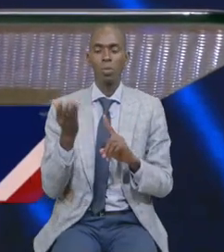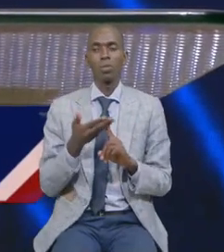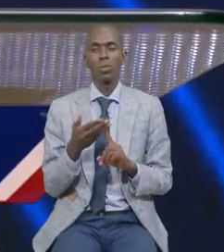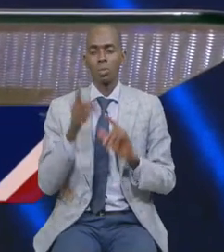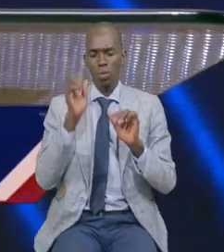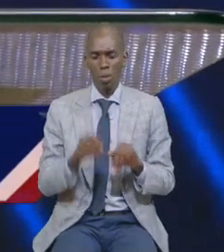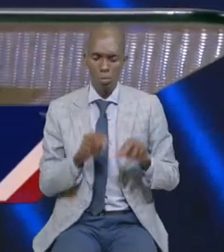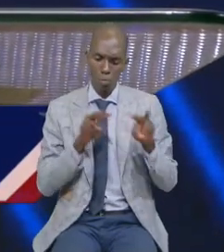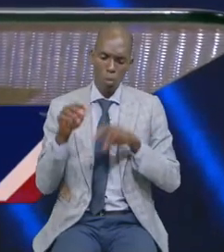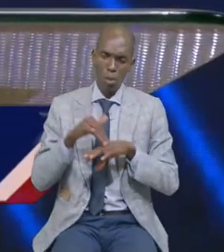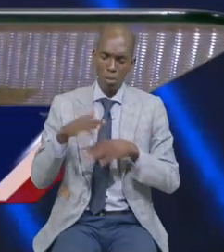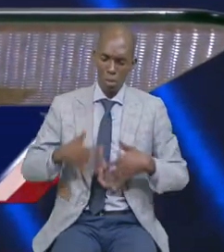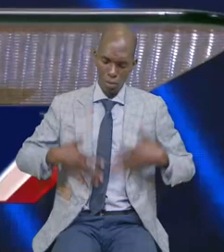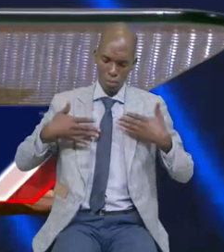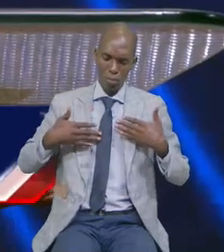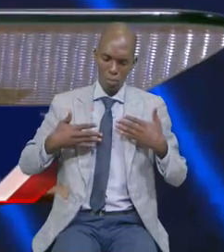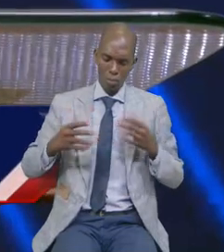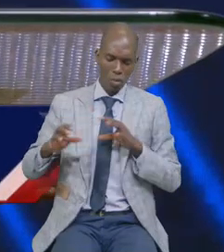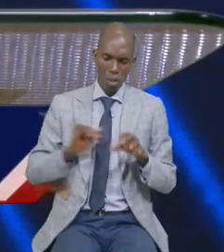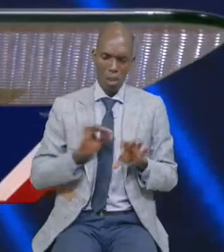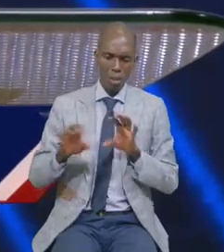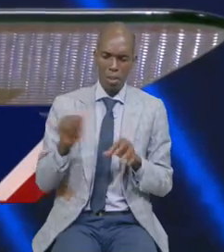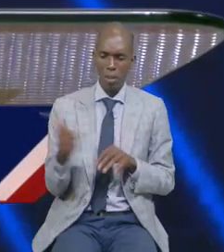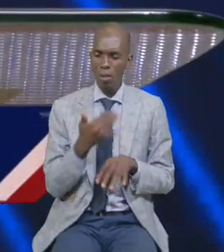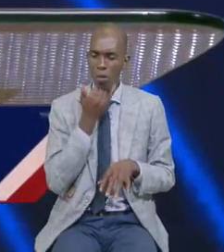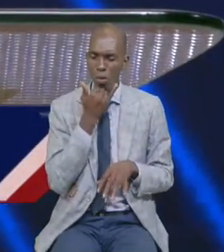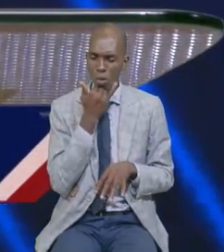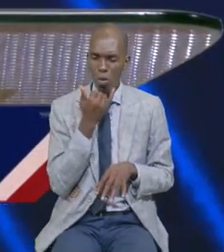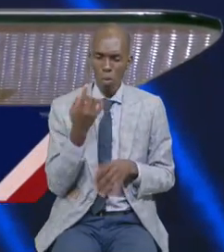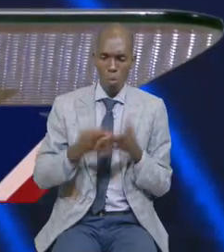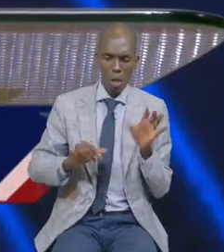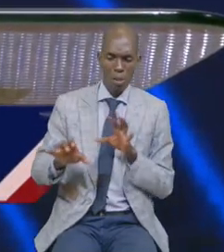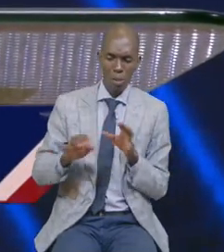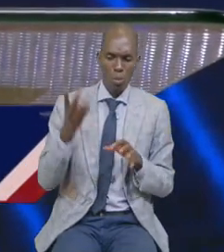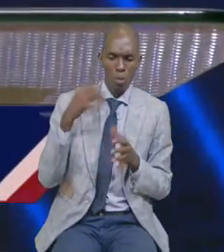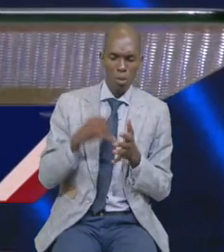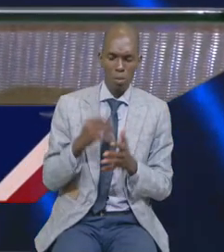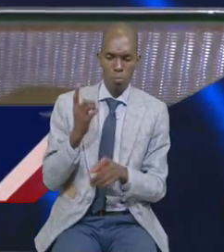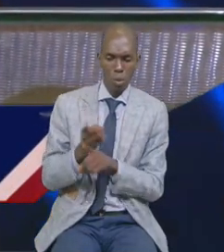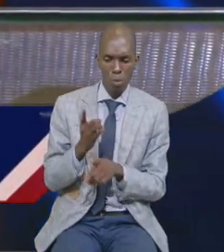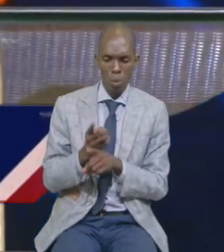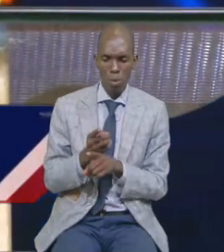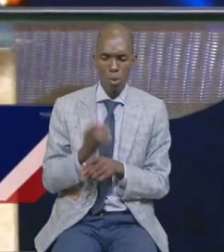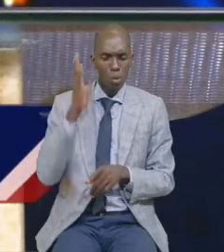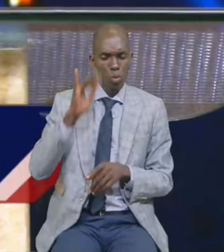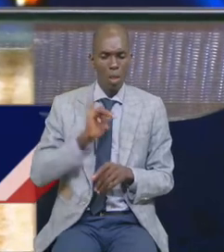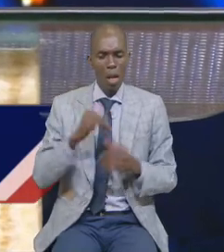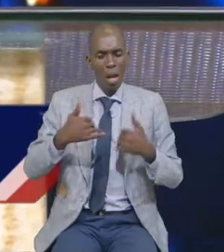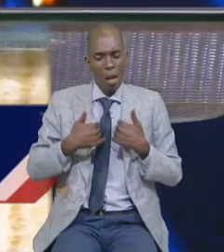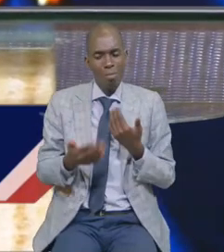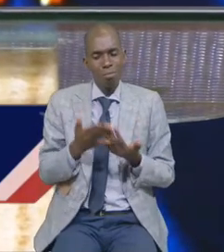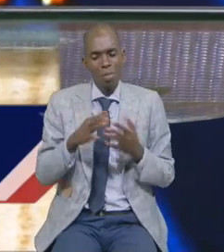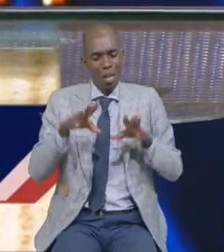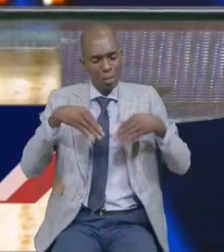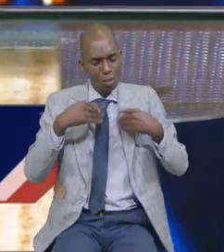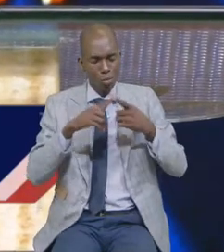wrong? Was that all right? Should I have worshipped idol? No. Was it wrong to